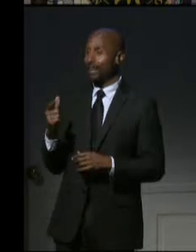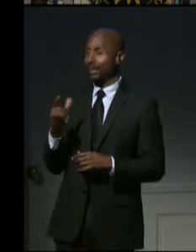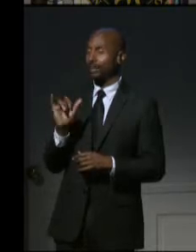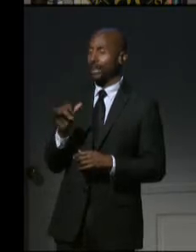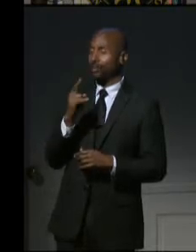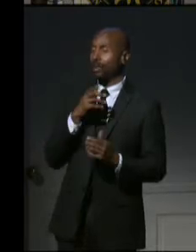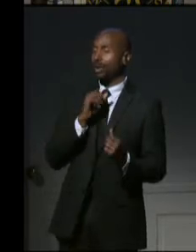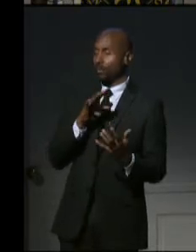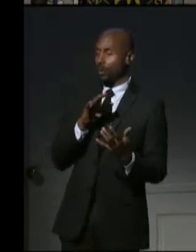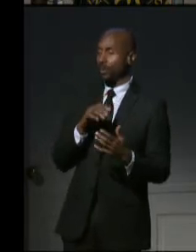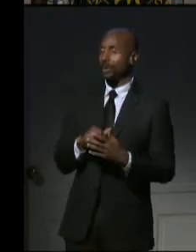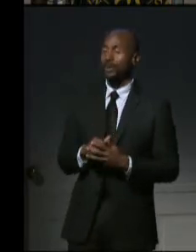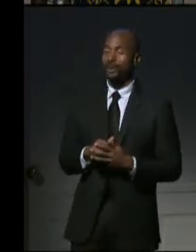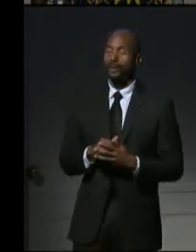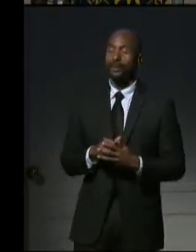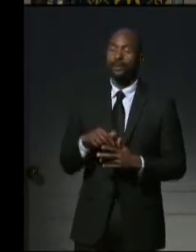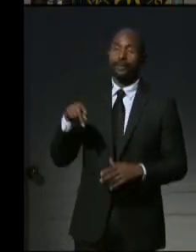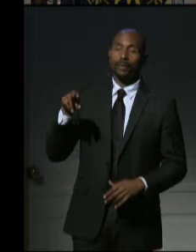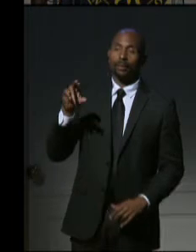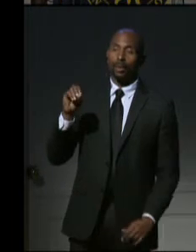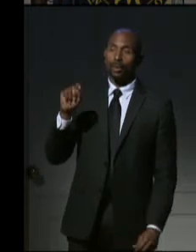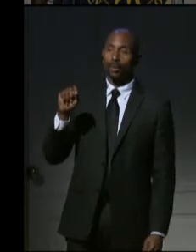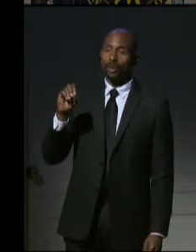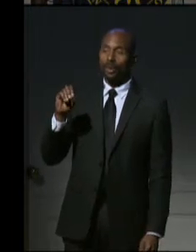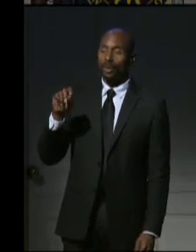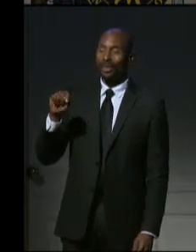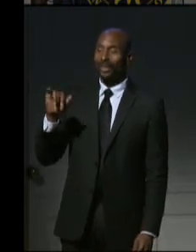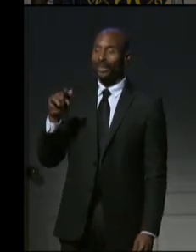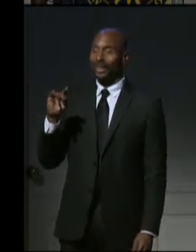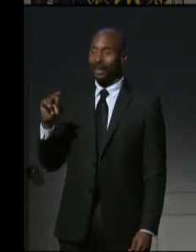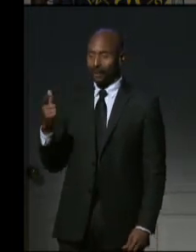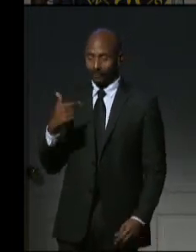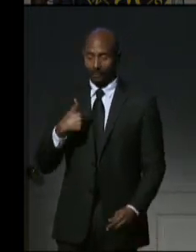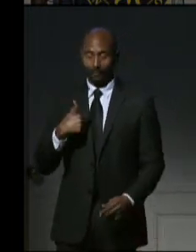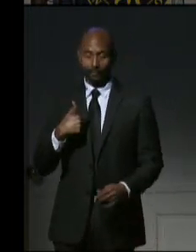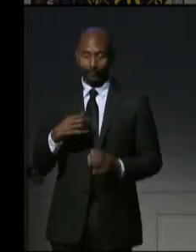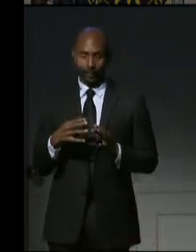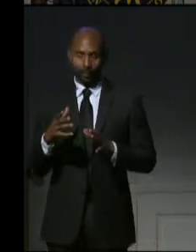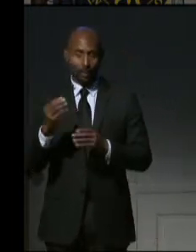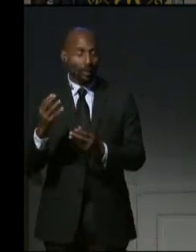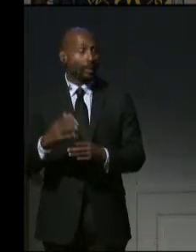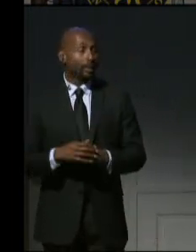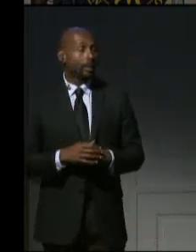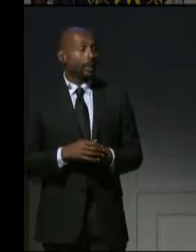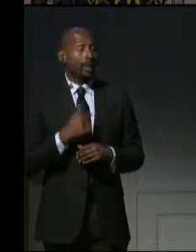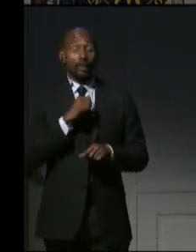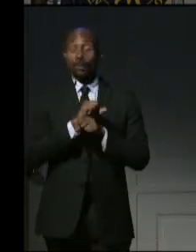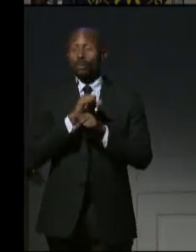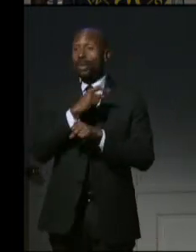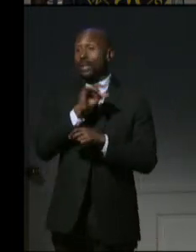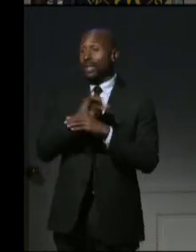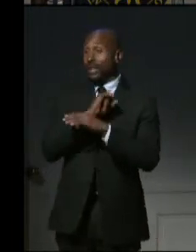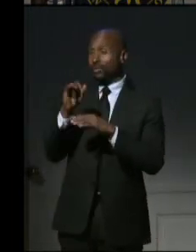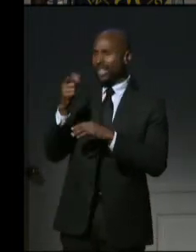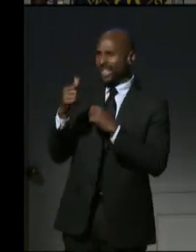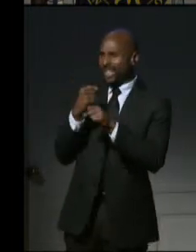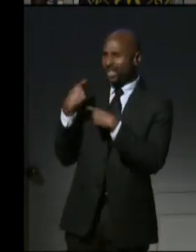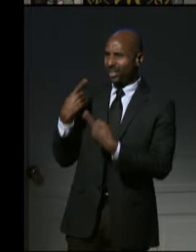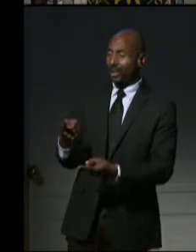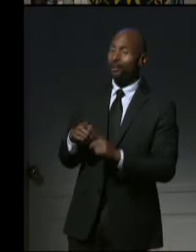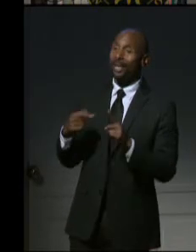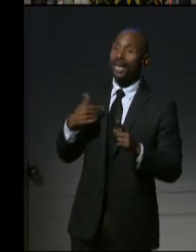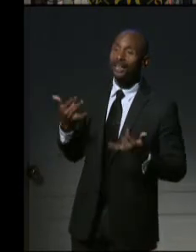So although I've been working in this industry for about 10 years, I feel like still getting out and doing data